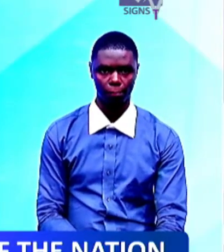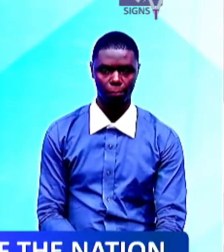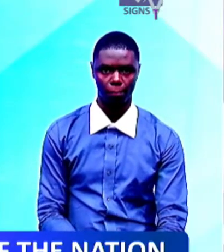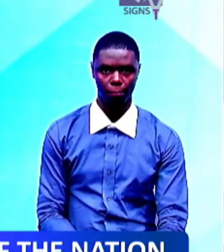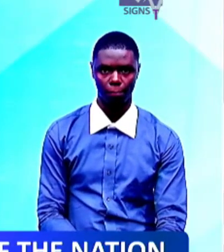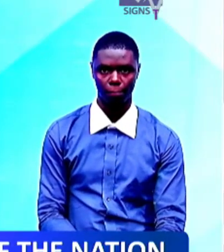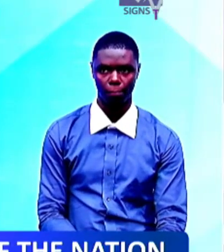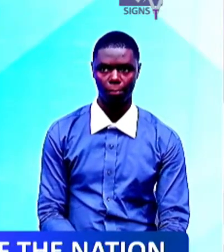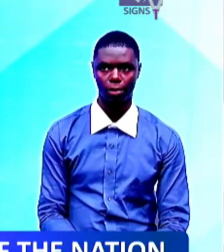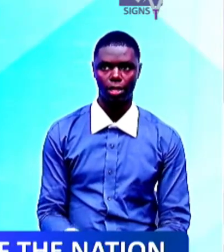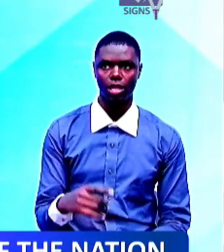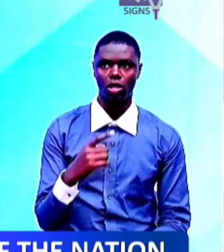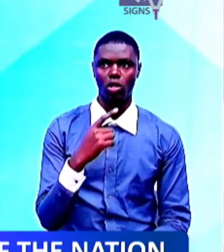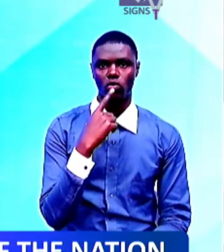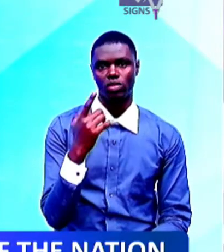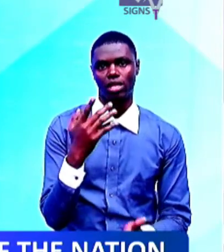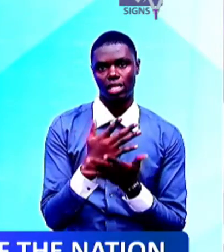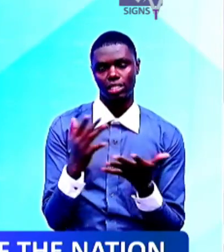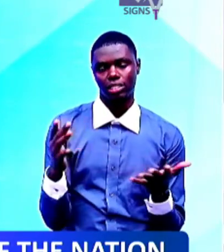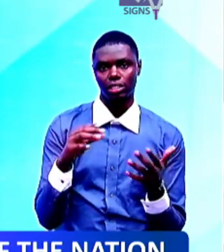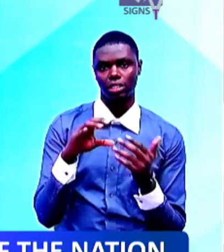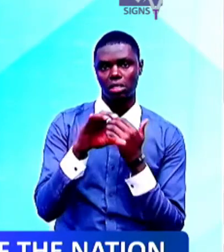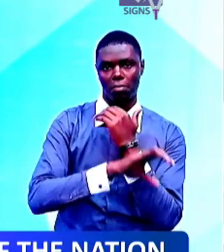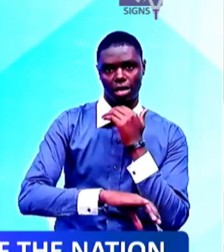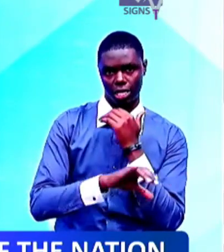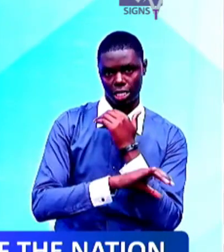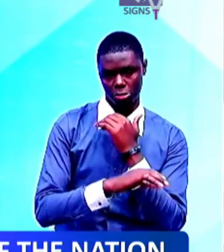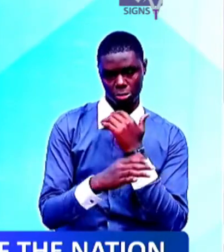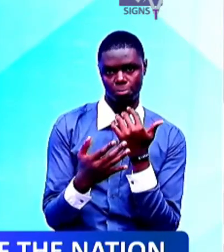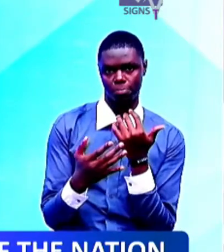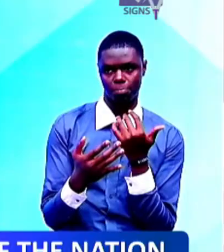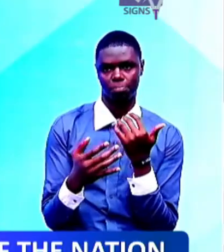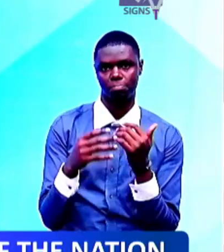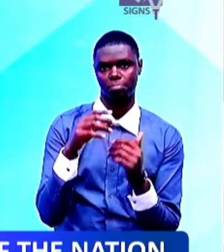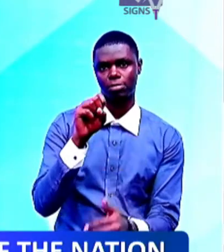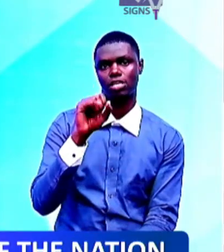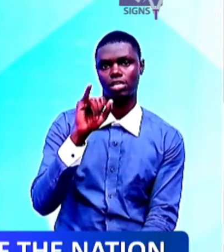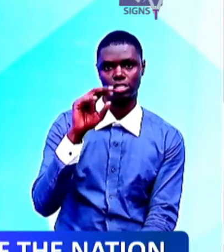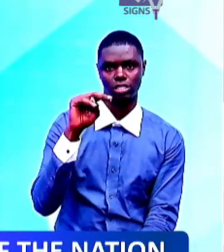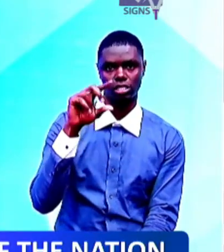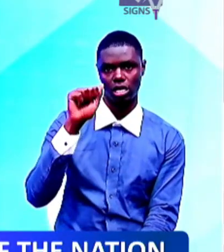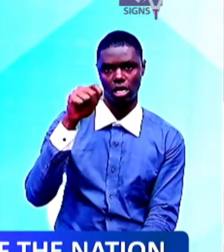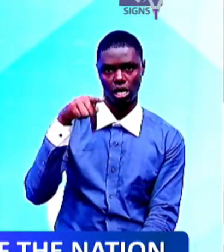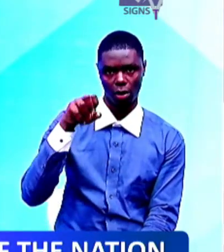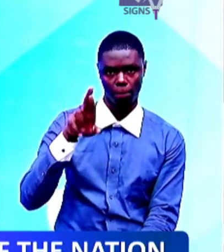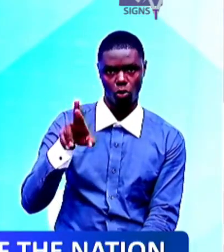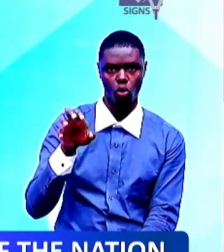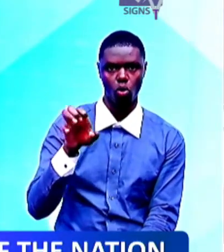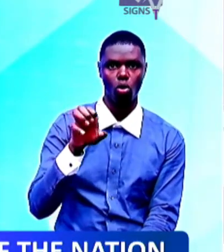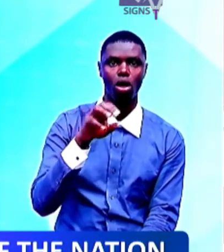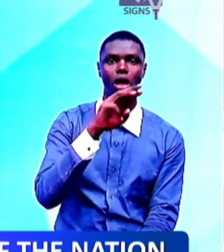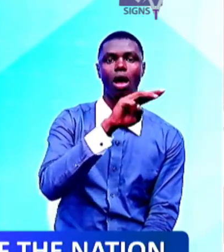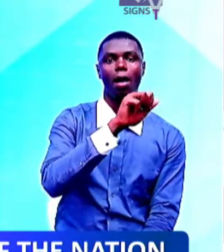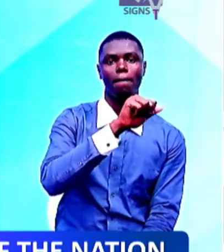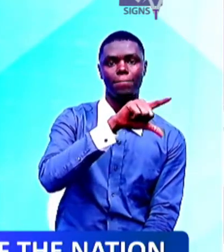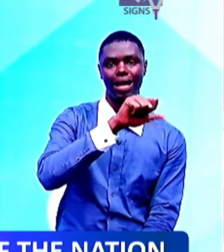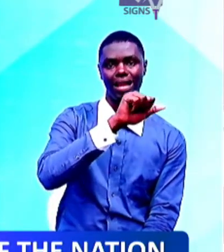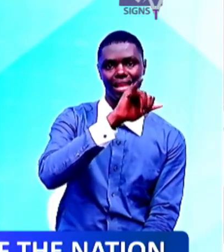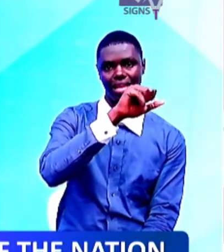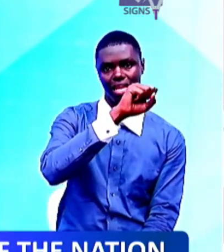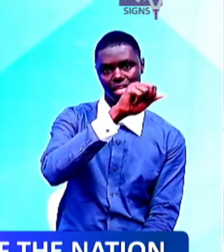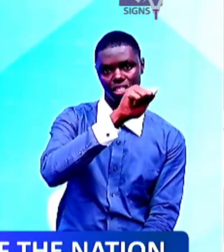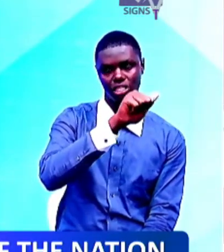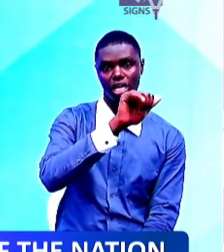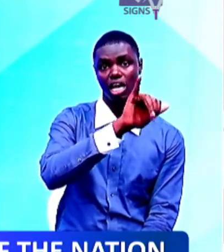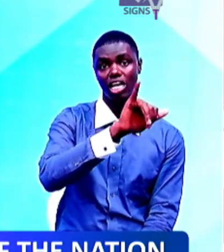You quoted certain countries that I would start with just briefly: Singapore, Malaysia, and all those countries. If you look at